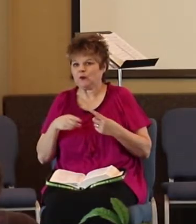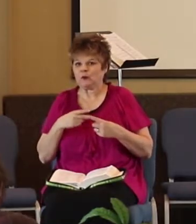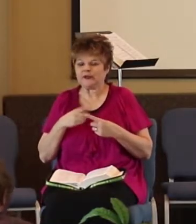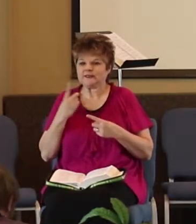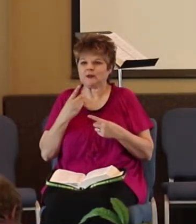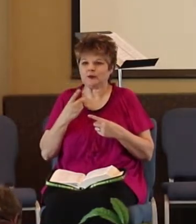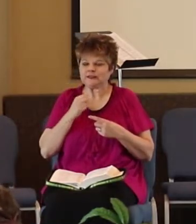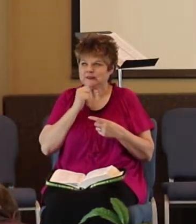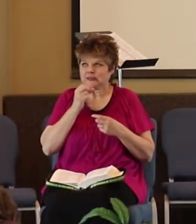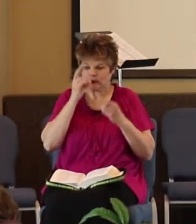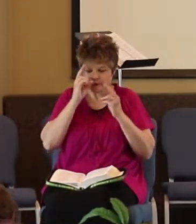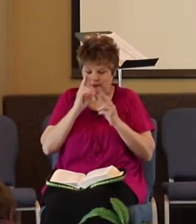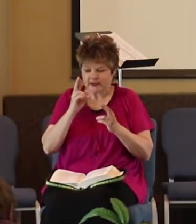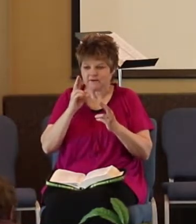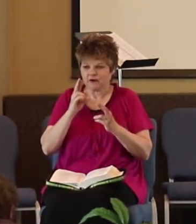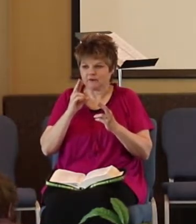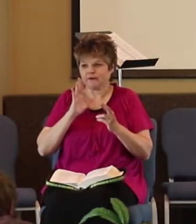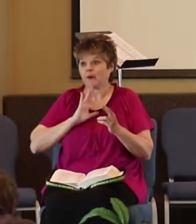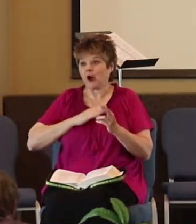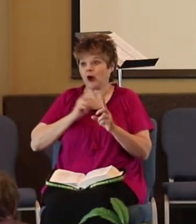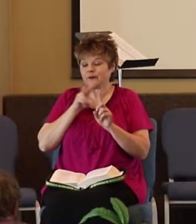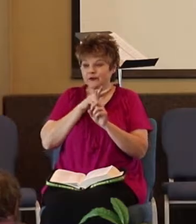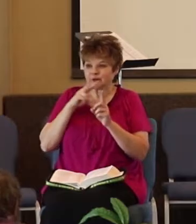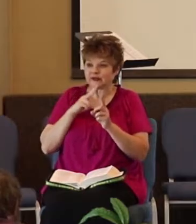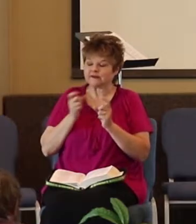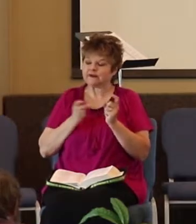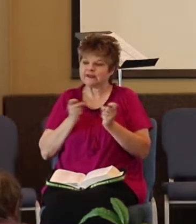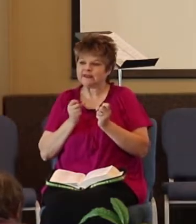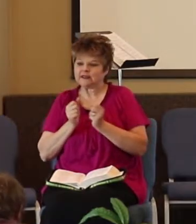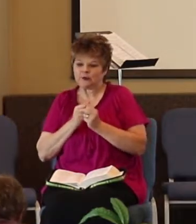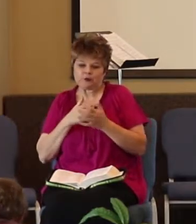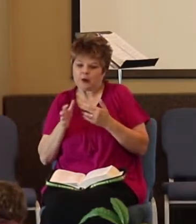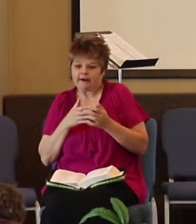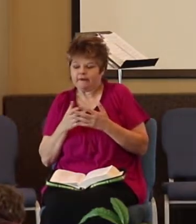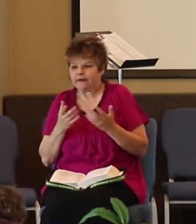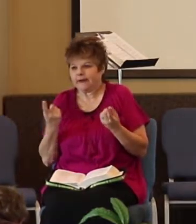is disrespectful from our perspective in dealing with whatever it might be.